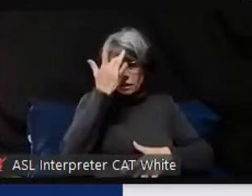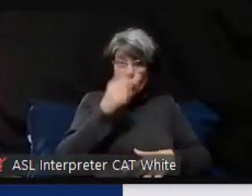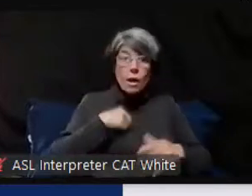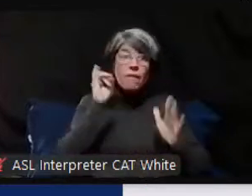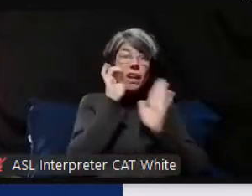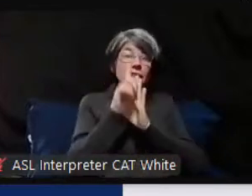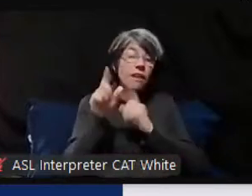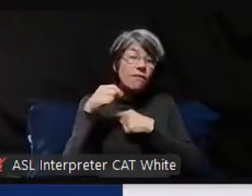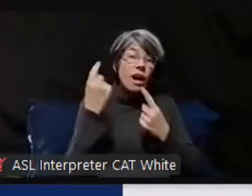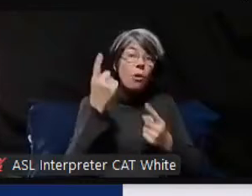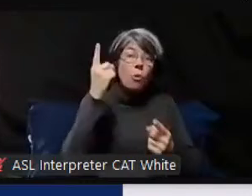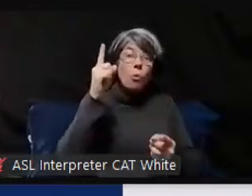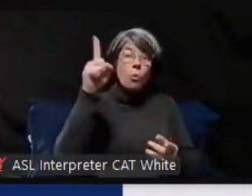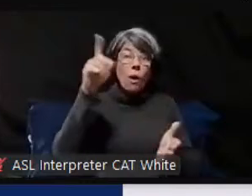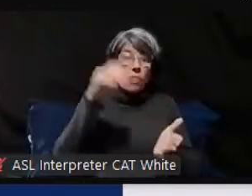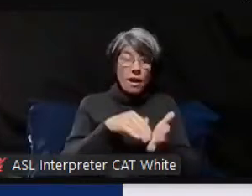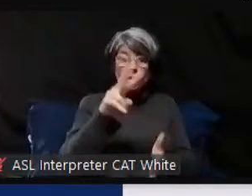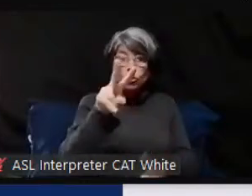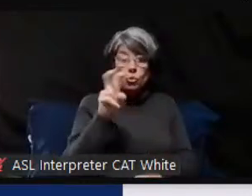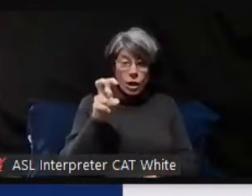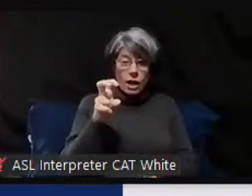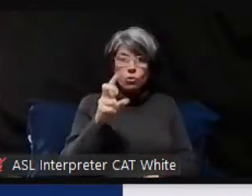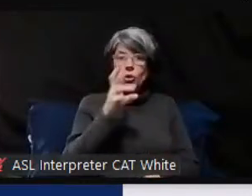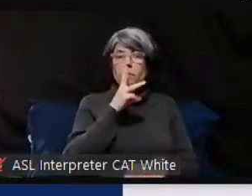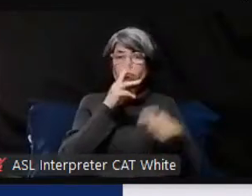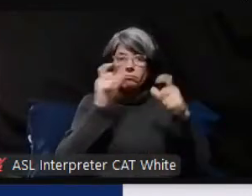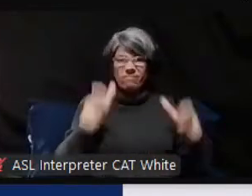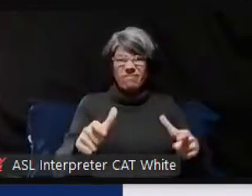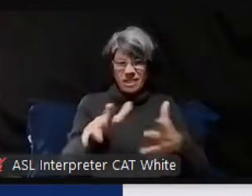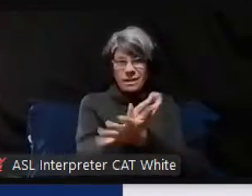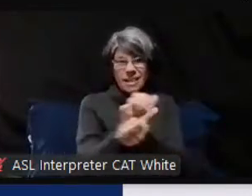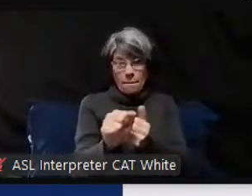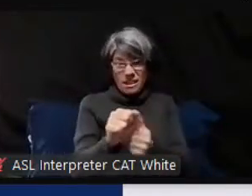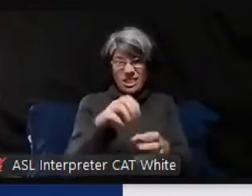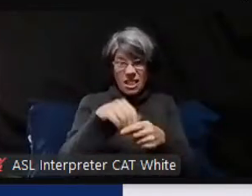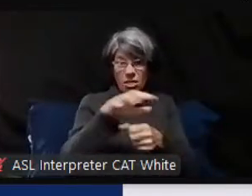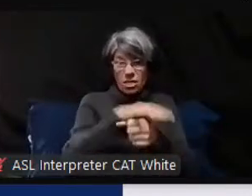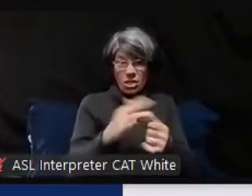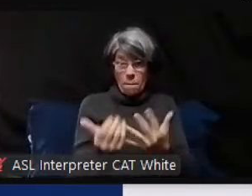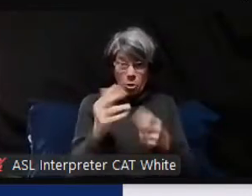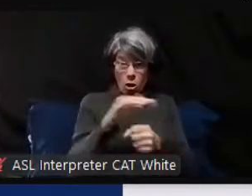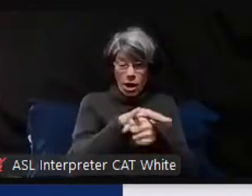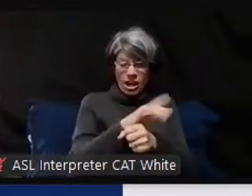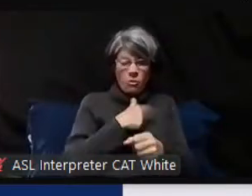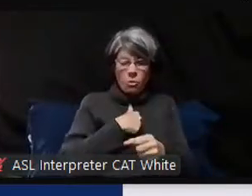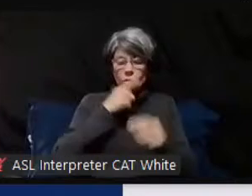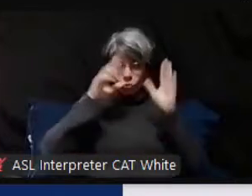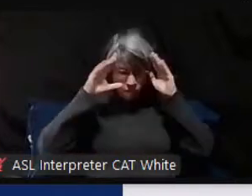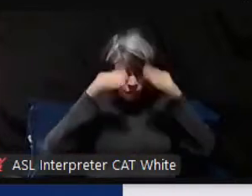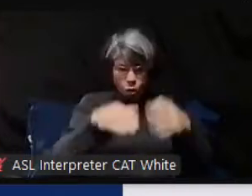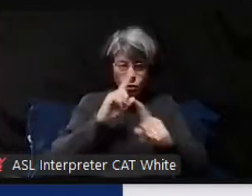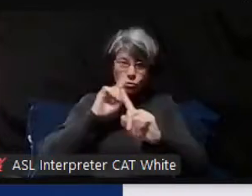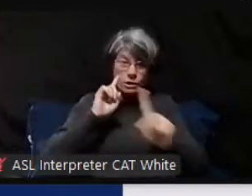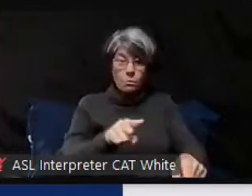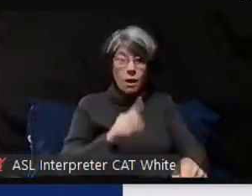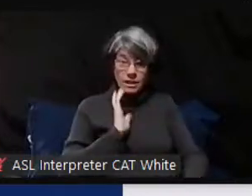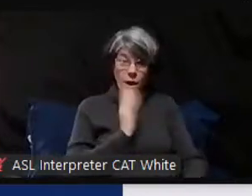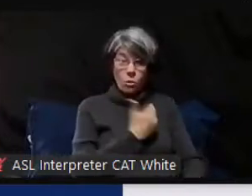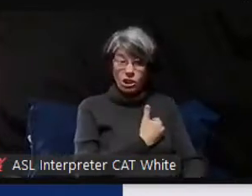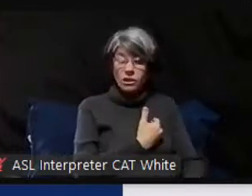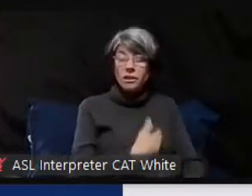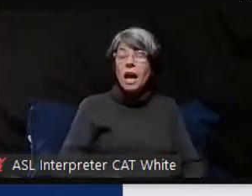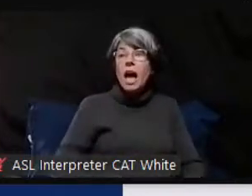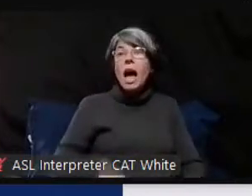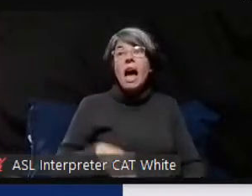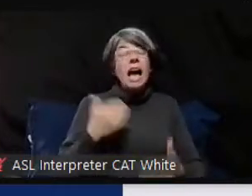over 1,200 damaged swimming pools within the burn area, which will primarily focus our response. Given our limited resources